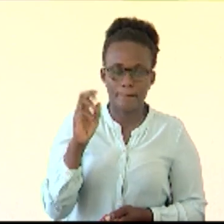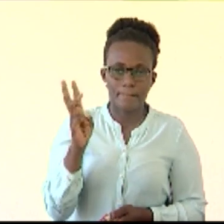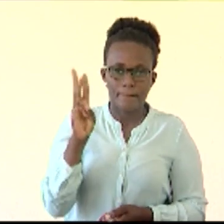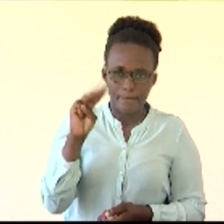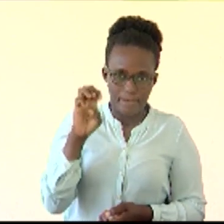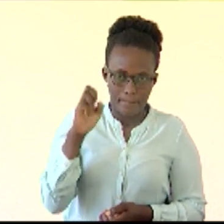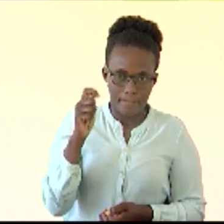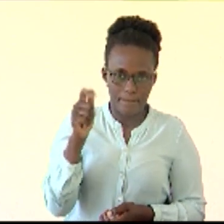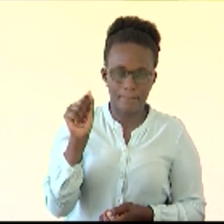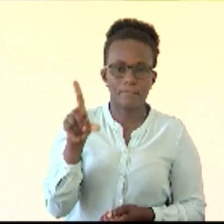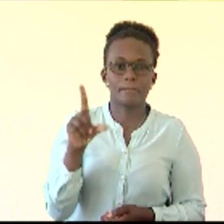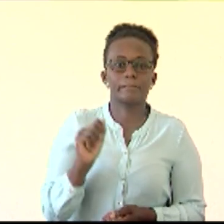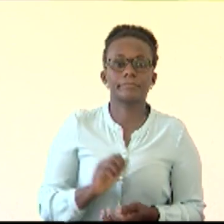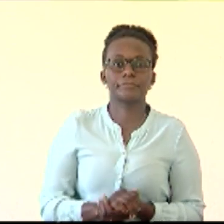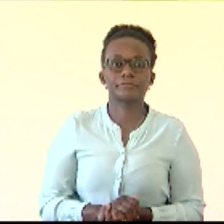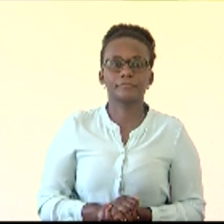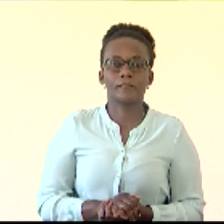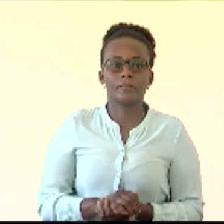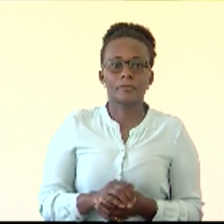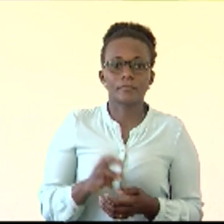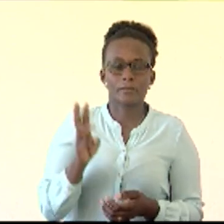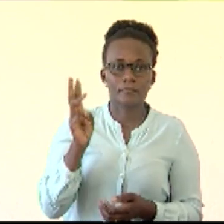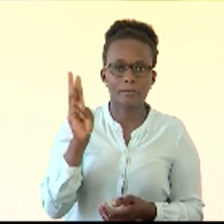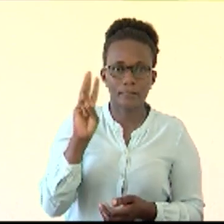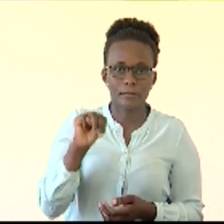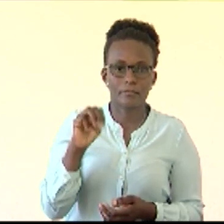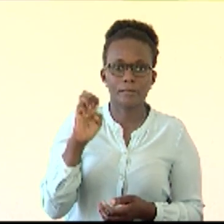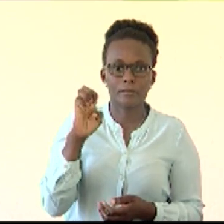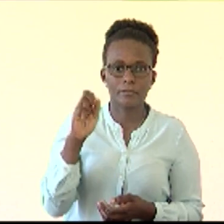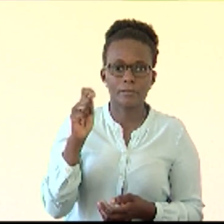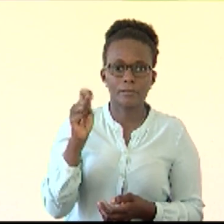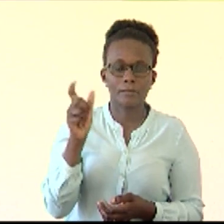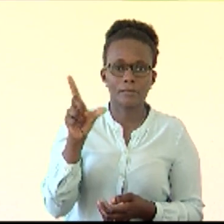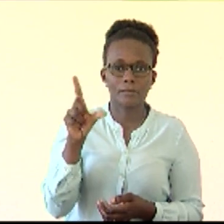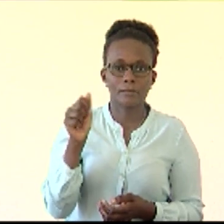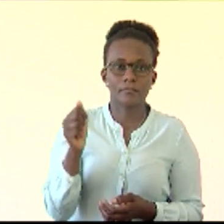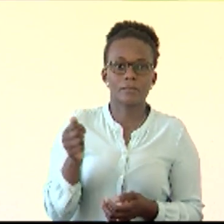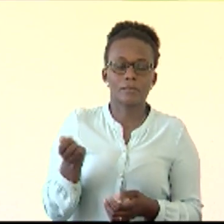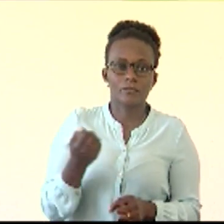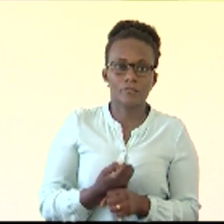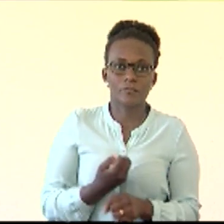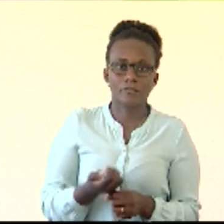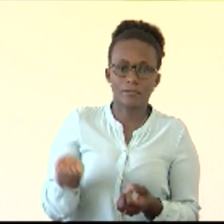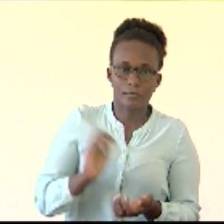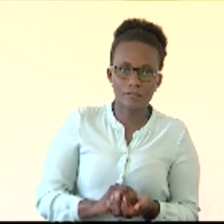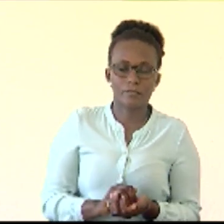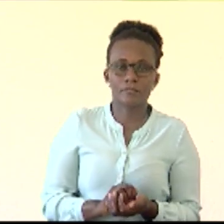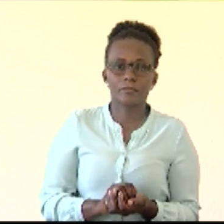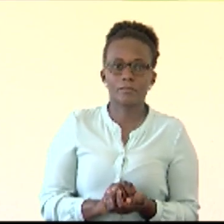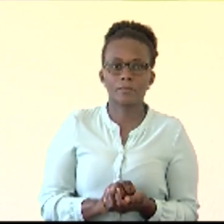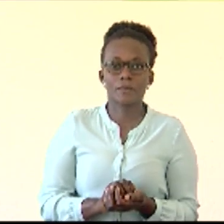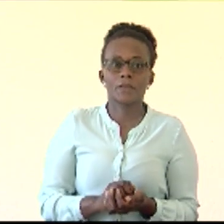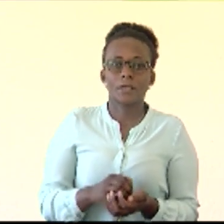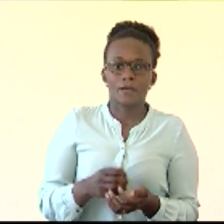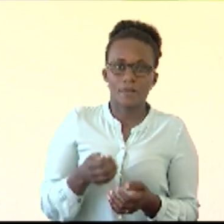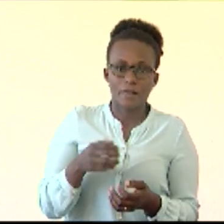series. A metal being used to coat, maybe that metal that is used to cover